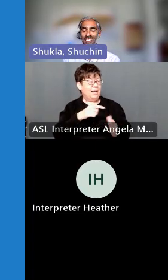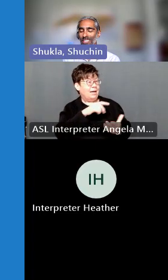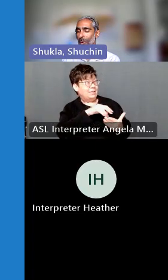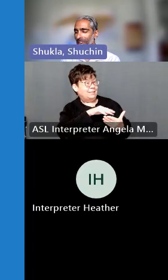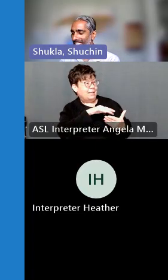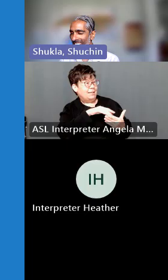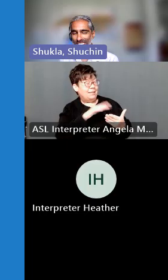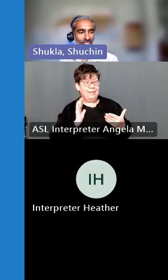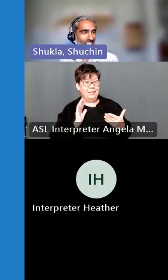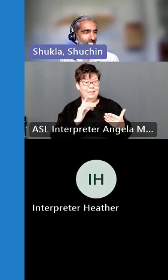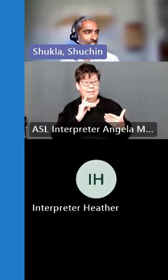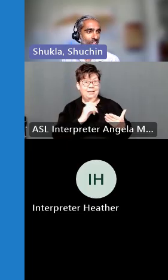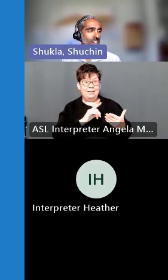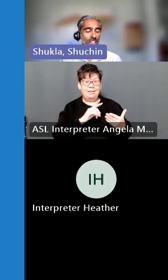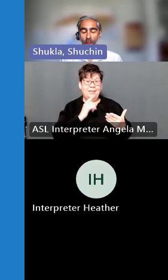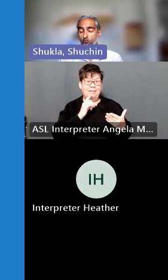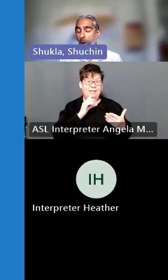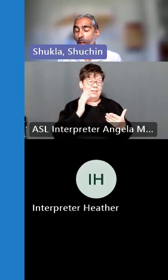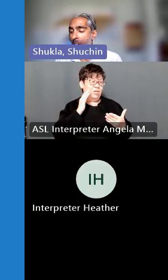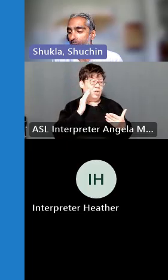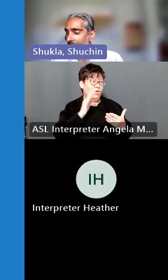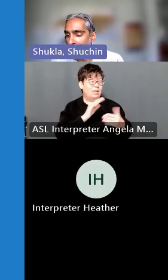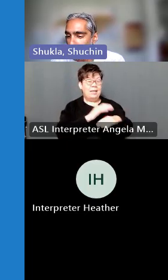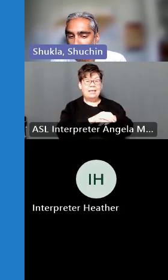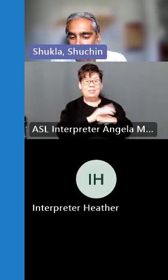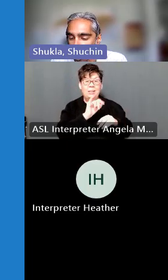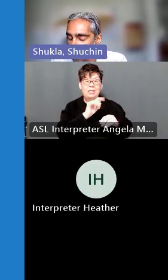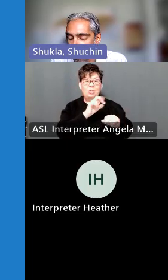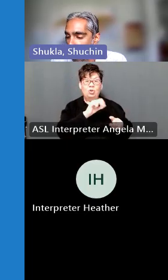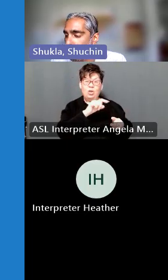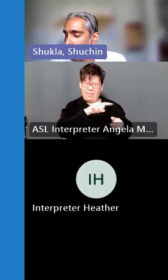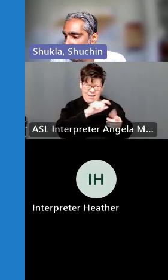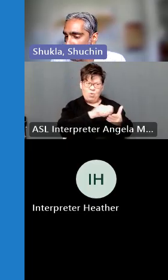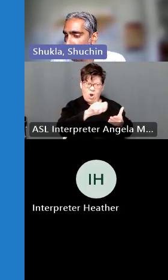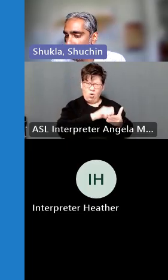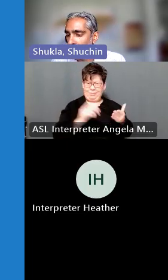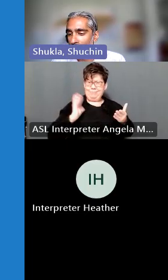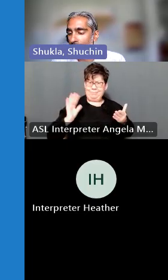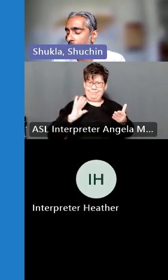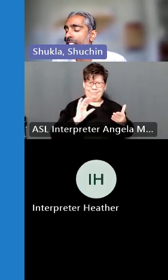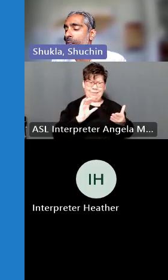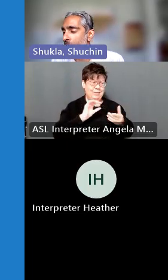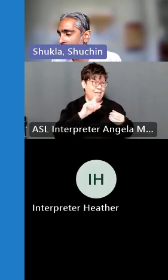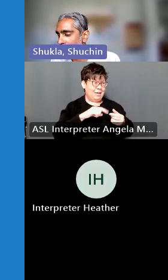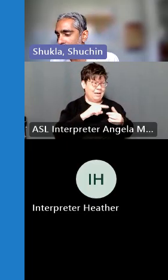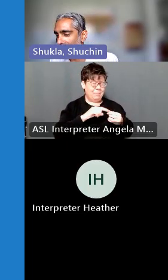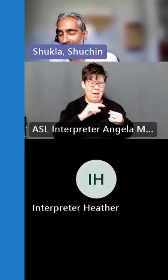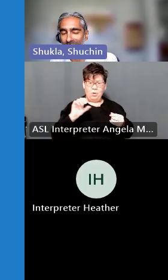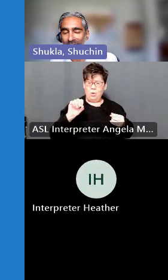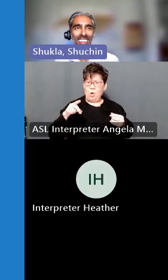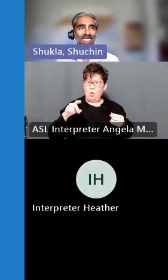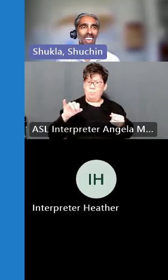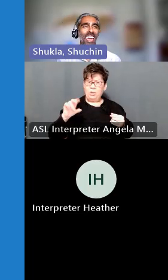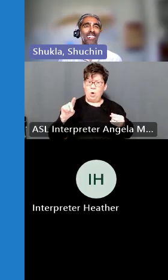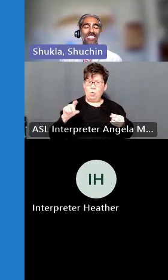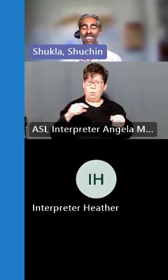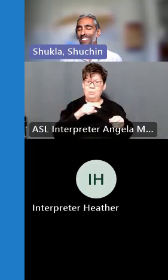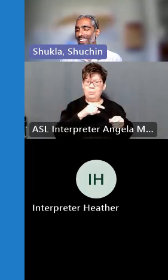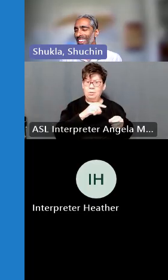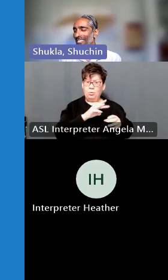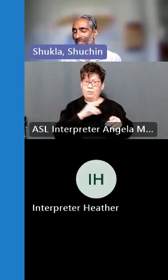in the Norton Anthology of English Literature, they wrote about, opioid withdrawal, right? Amazing rock music and